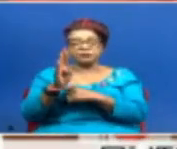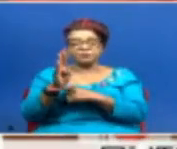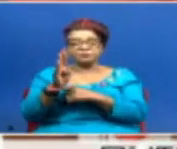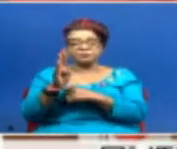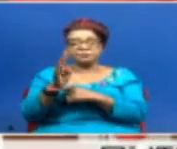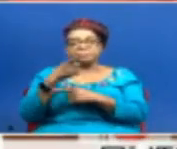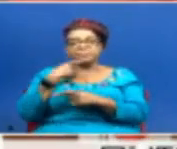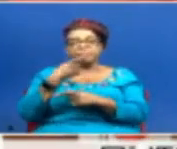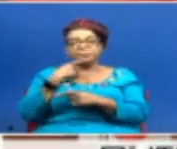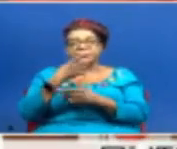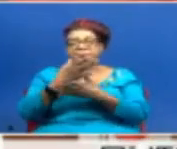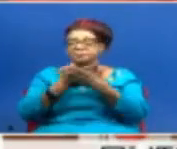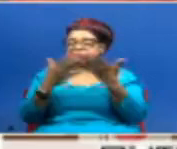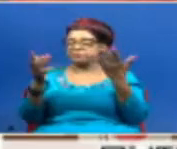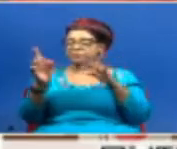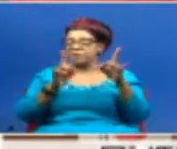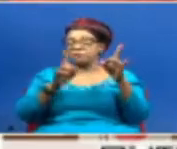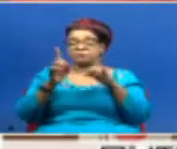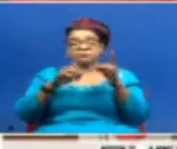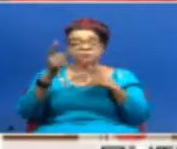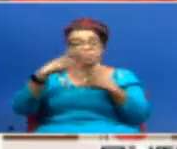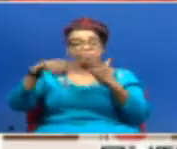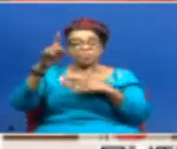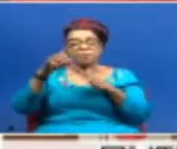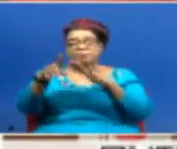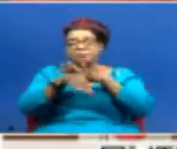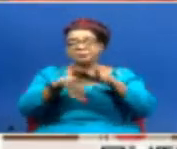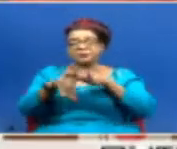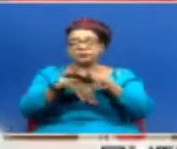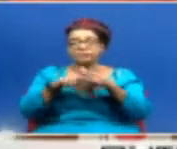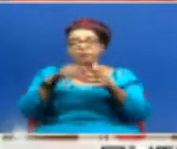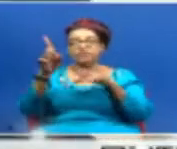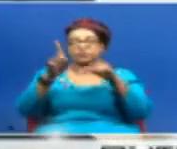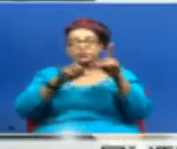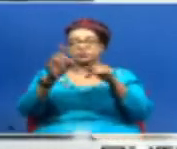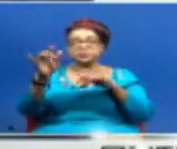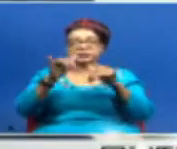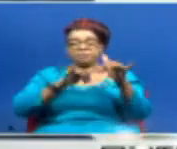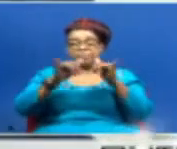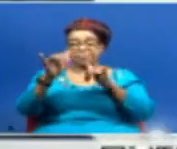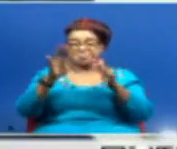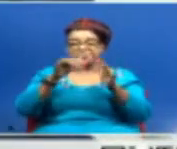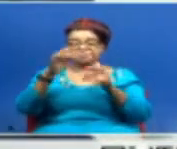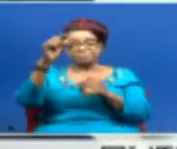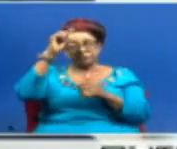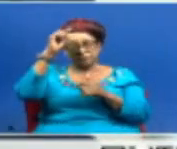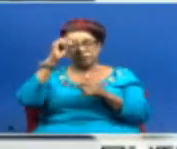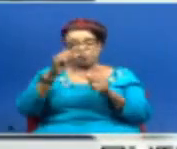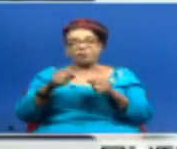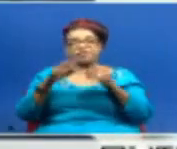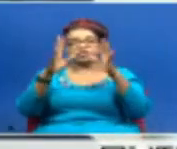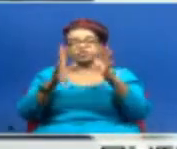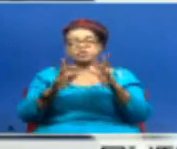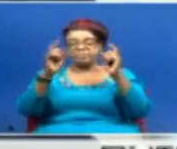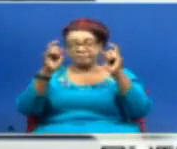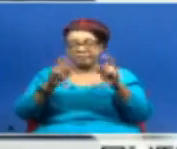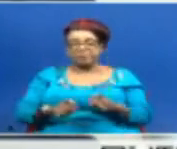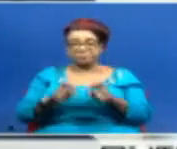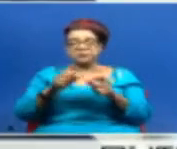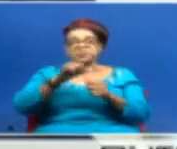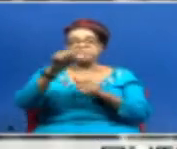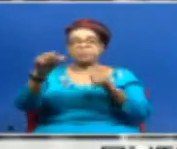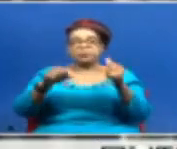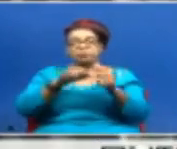for any travel to be approved, the purposes of the foreign trips by government officials have to be centered around the well-being